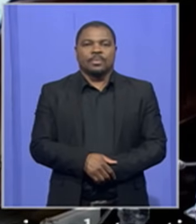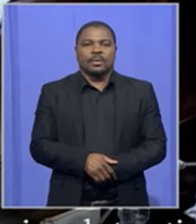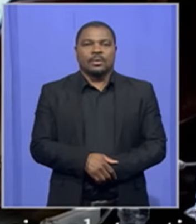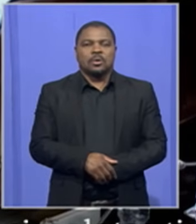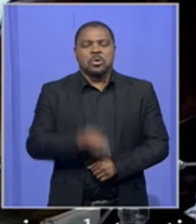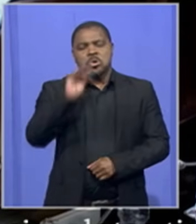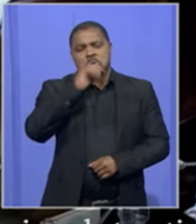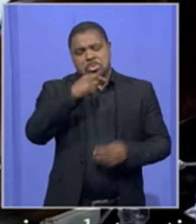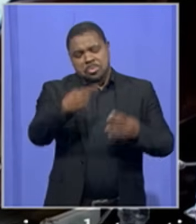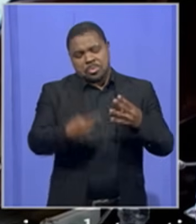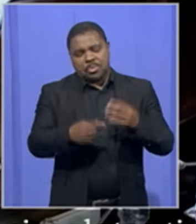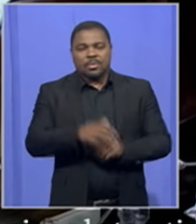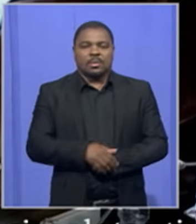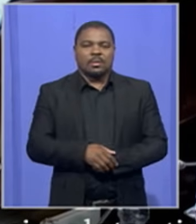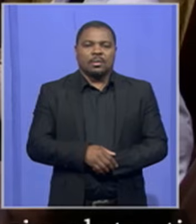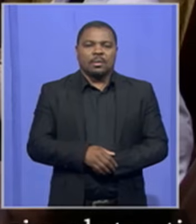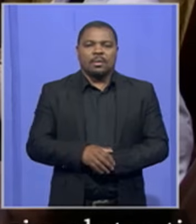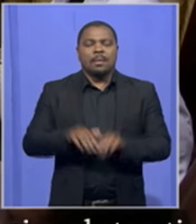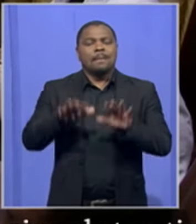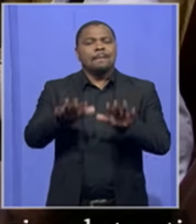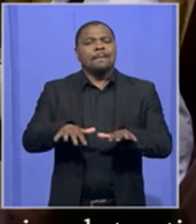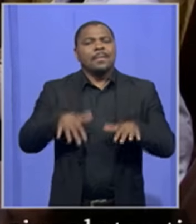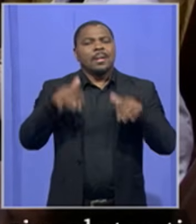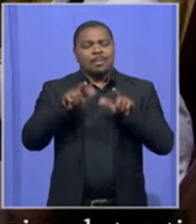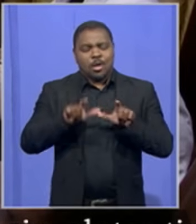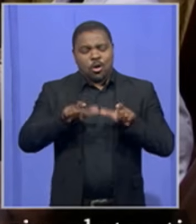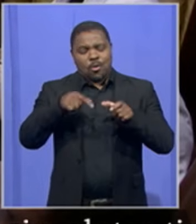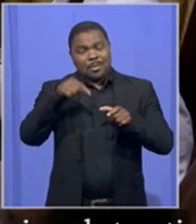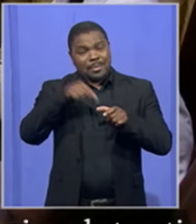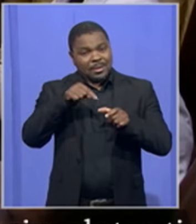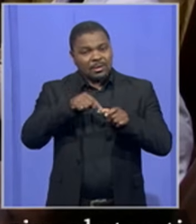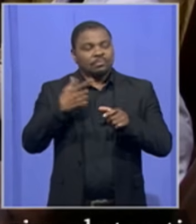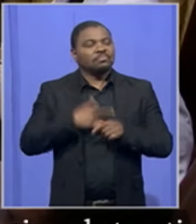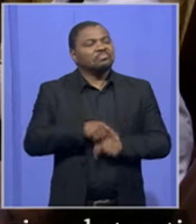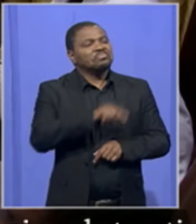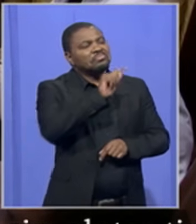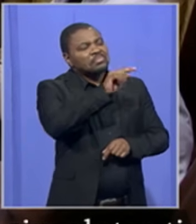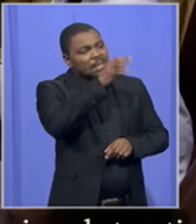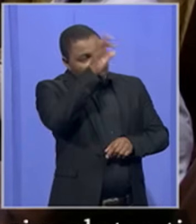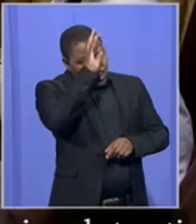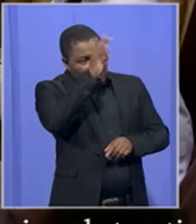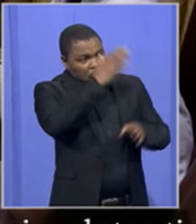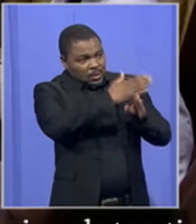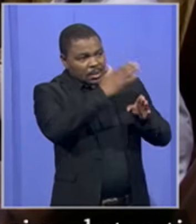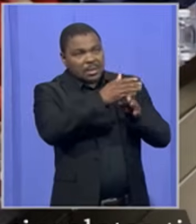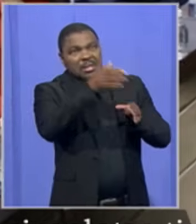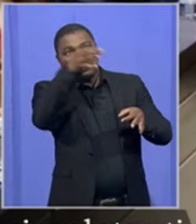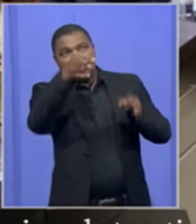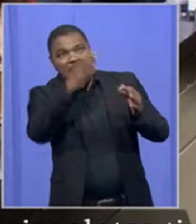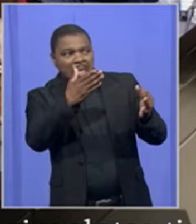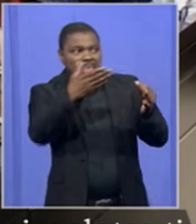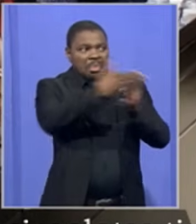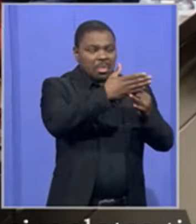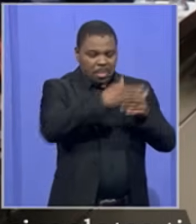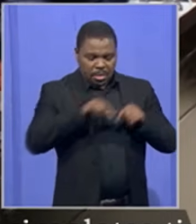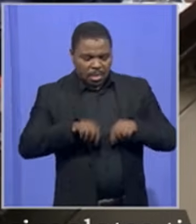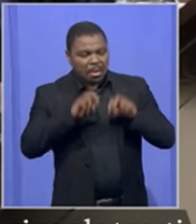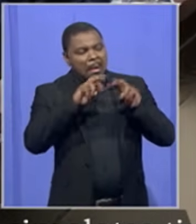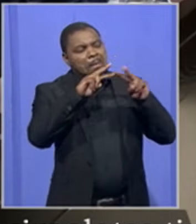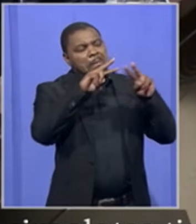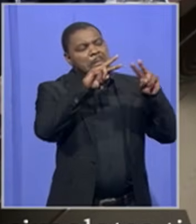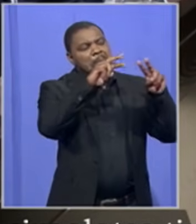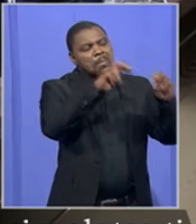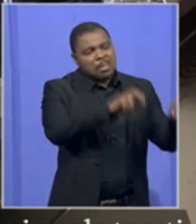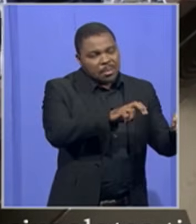Mo kgasong eno re utlwa fa komiti ya nakwana ya Parliamentary e batlisisang magato a bonweenwee le itshunyogo ya sepolotiki mo lephateng